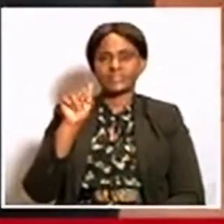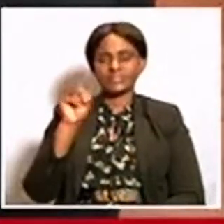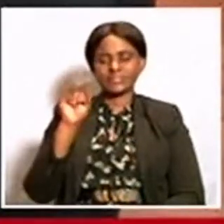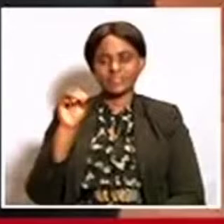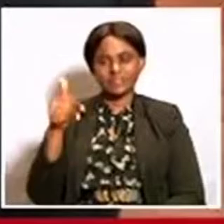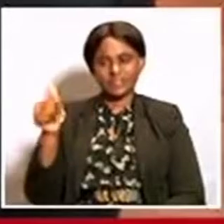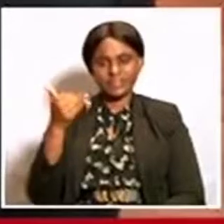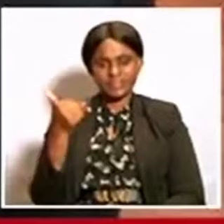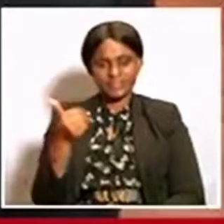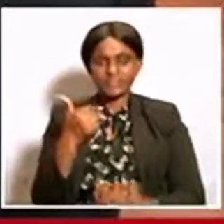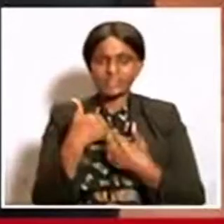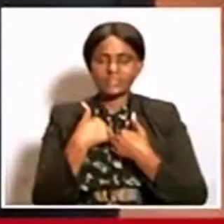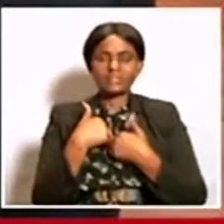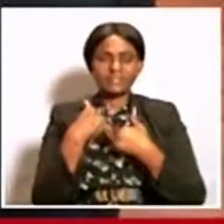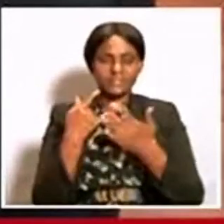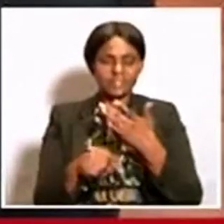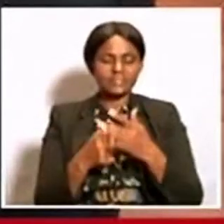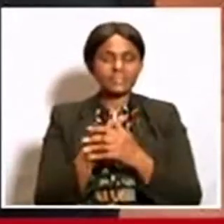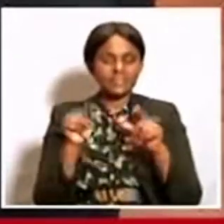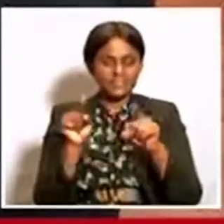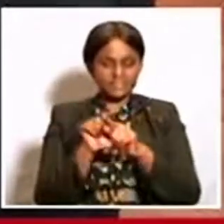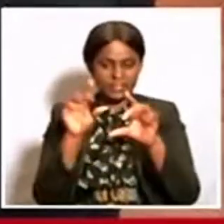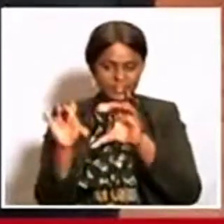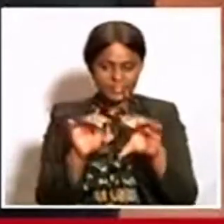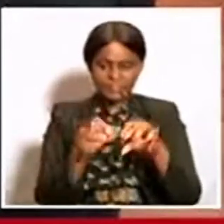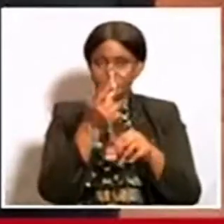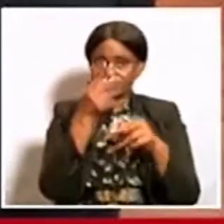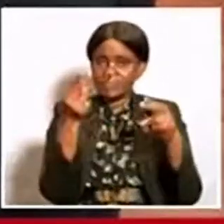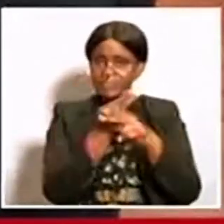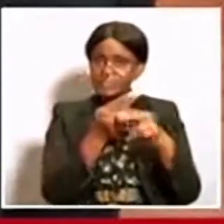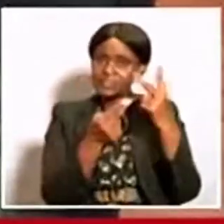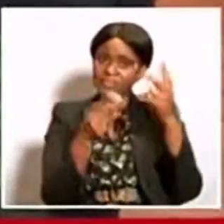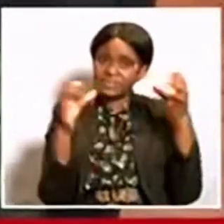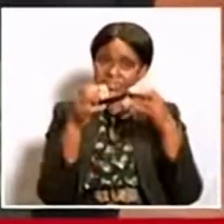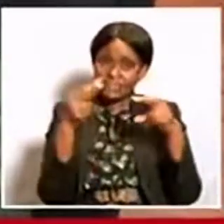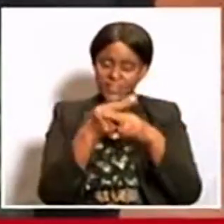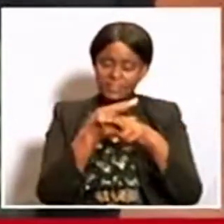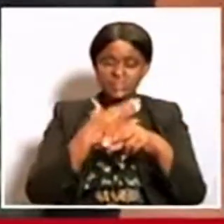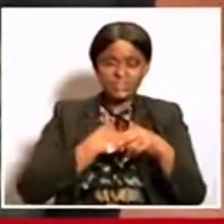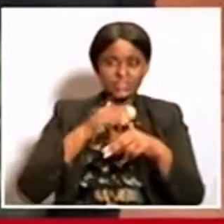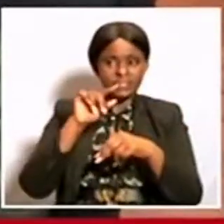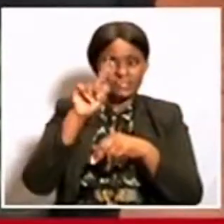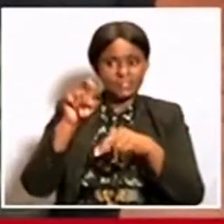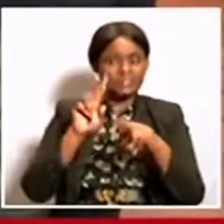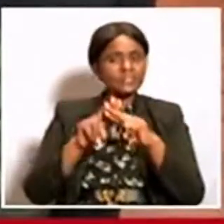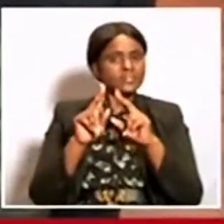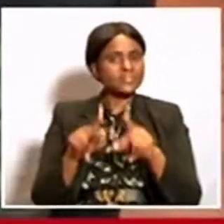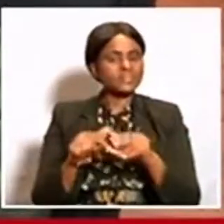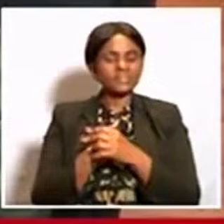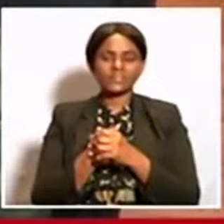they undertake to do a 1 by 3 Kasumblo. Chair, my question is,